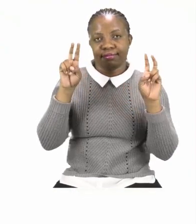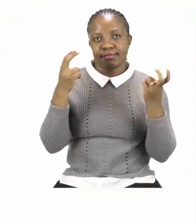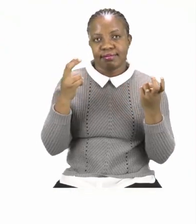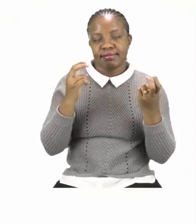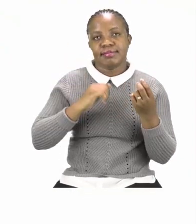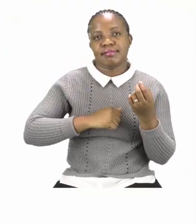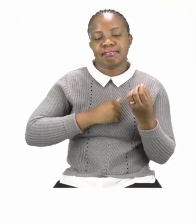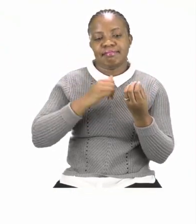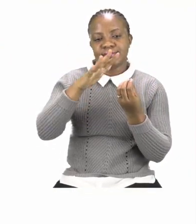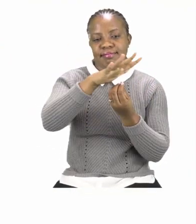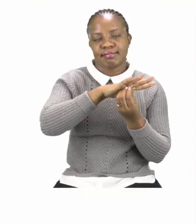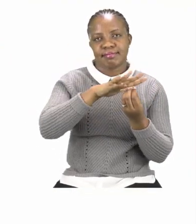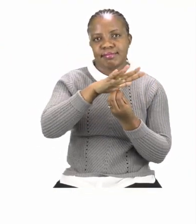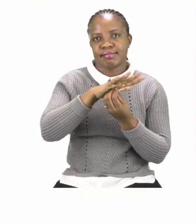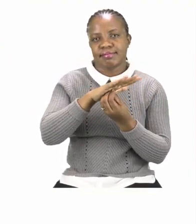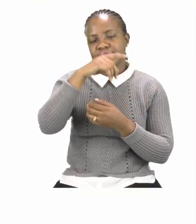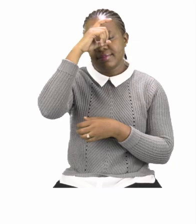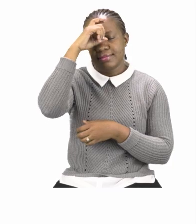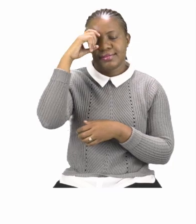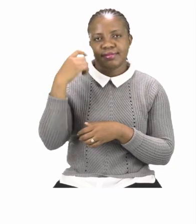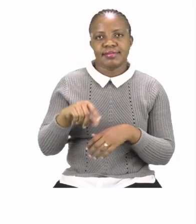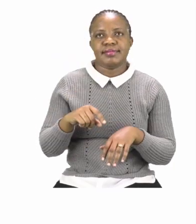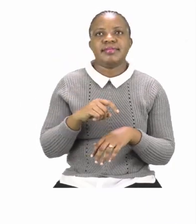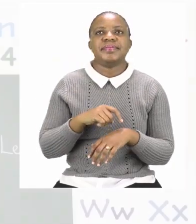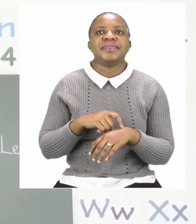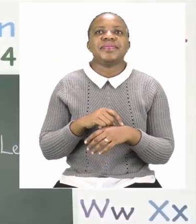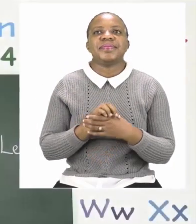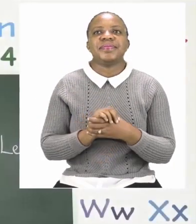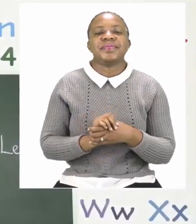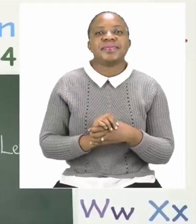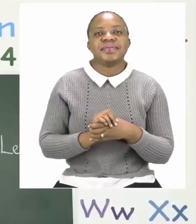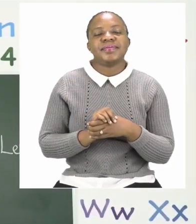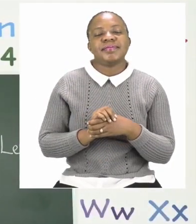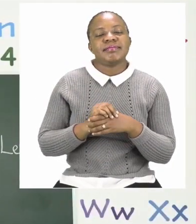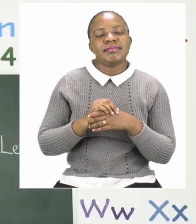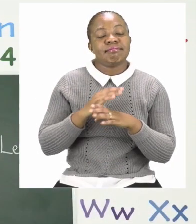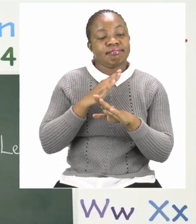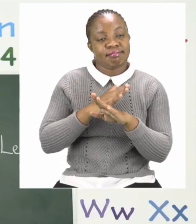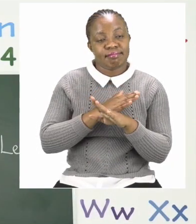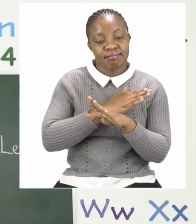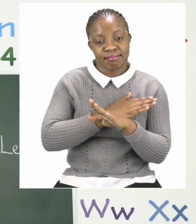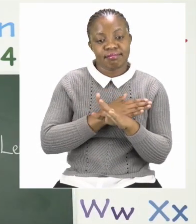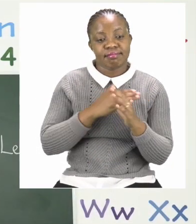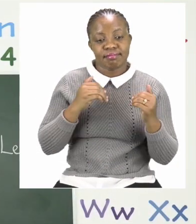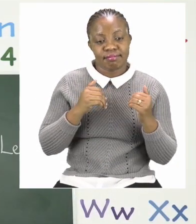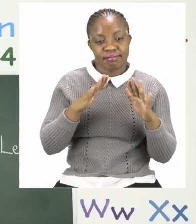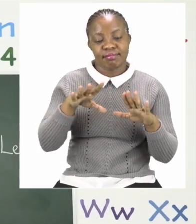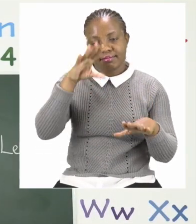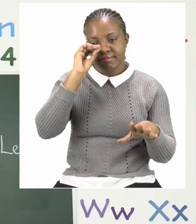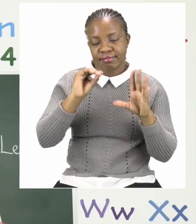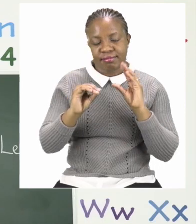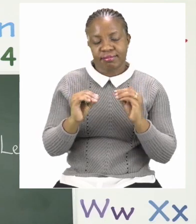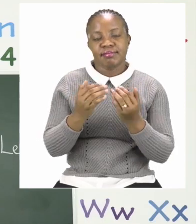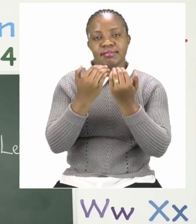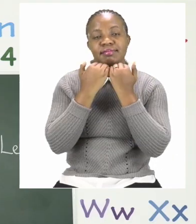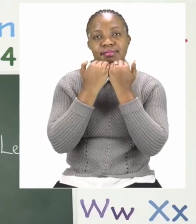Family and Summer. And before we get into any lessons, grade 2s, it's very